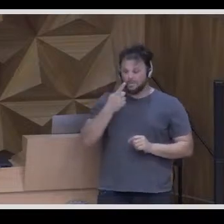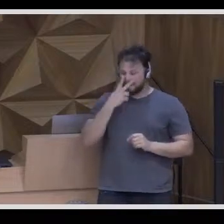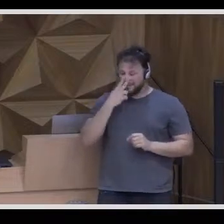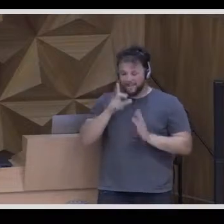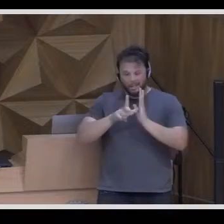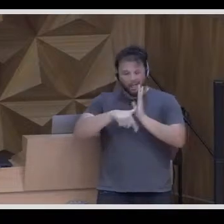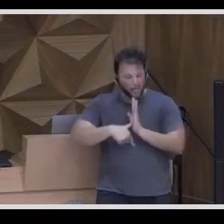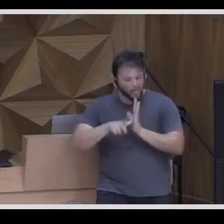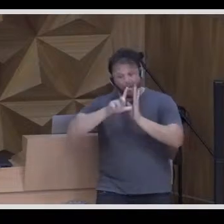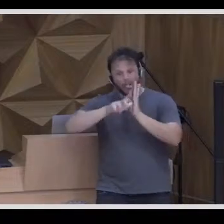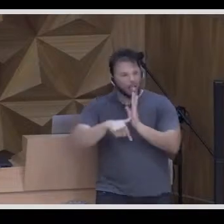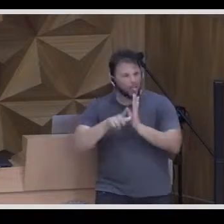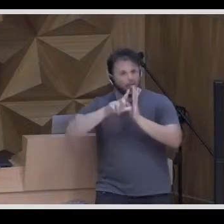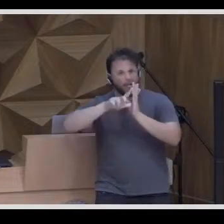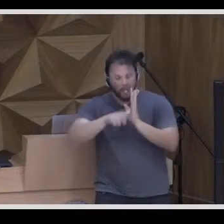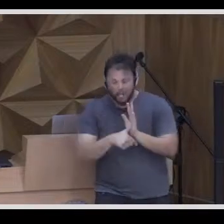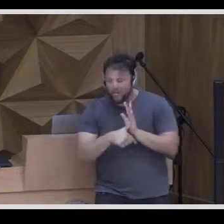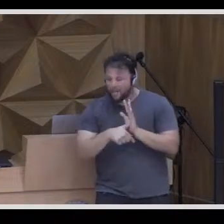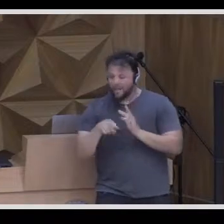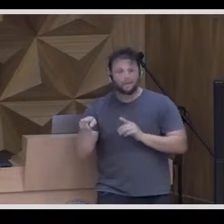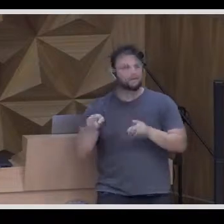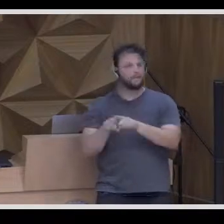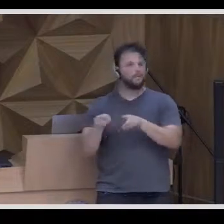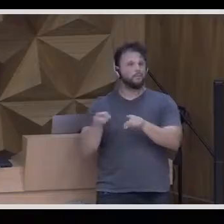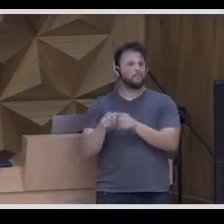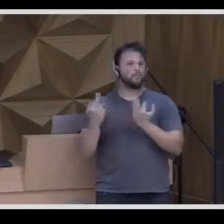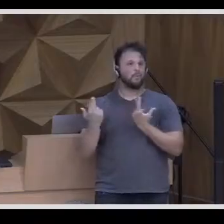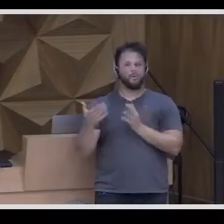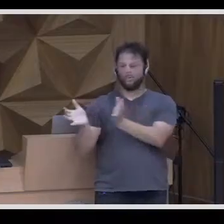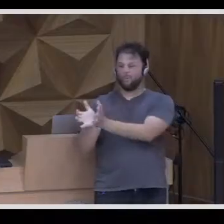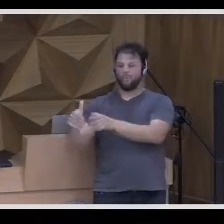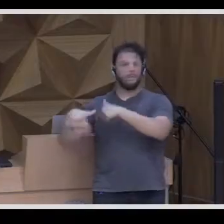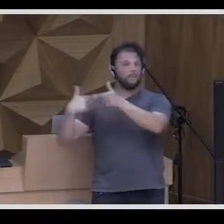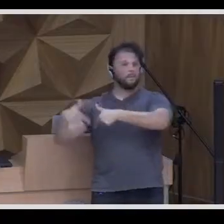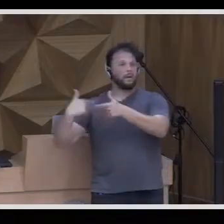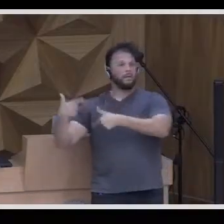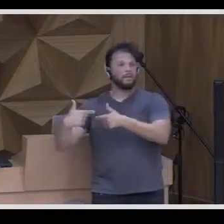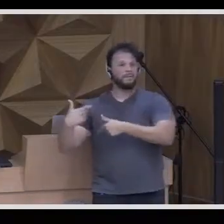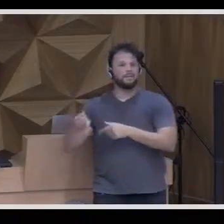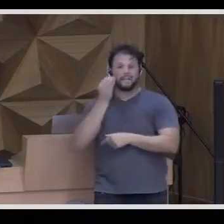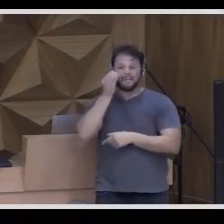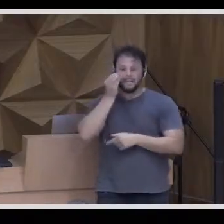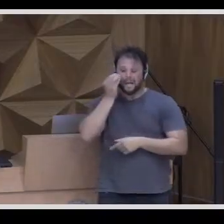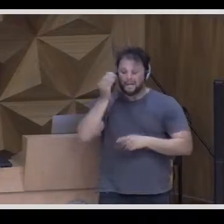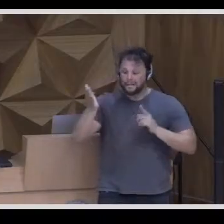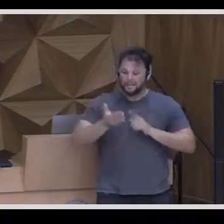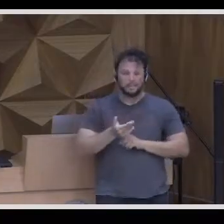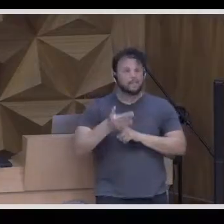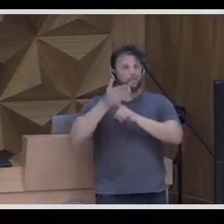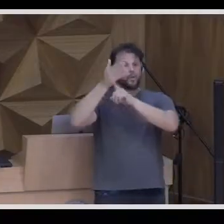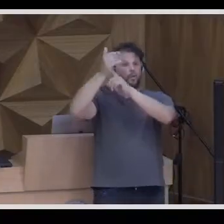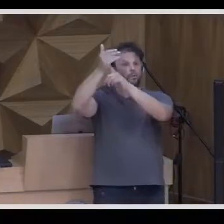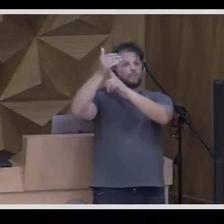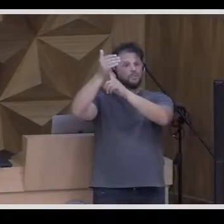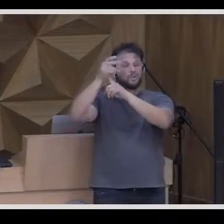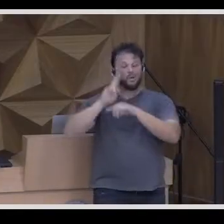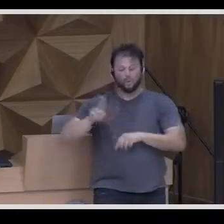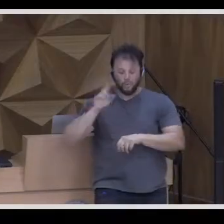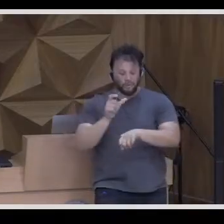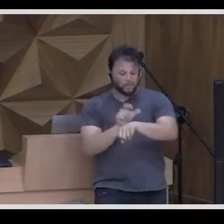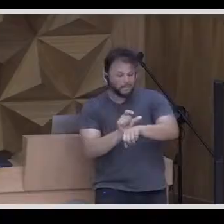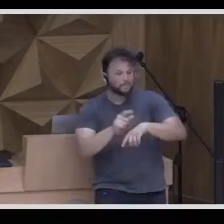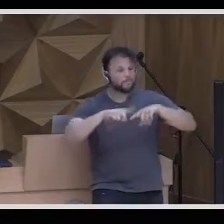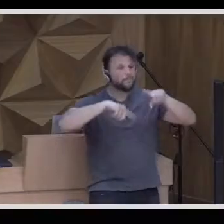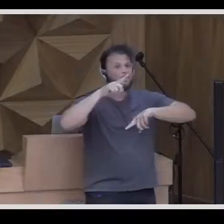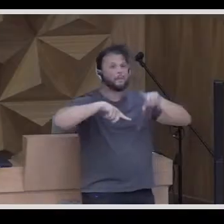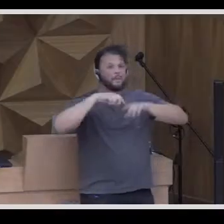what we started to see was that in order to keep up with this technology, what was happening were that people were finding this new technology